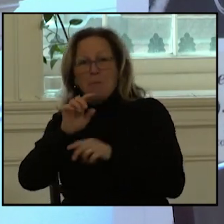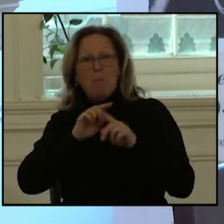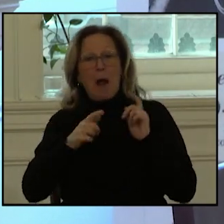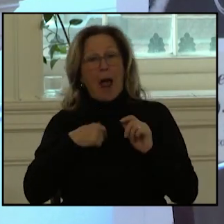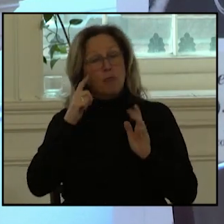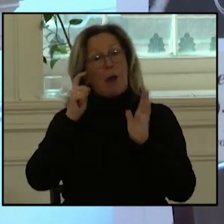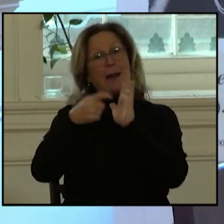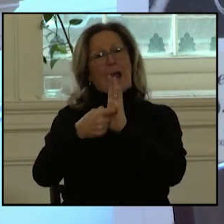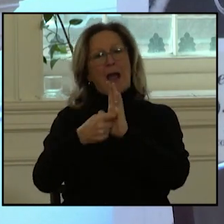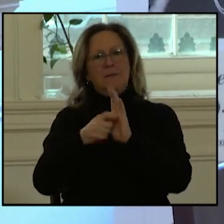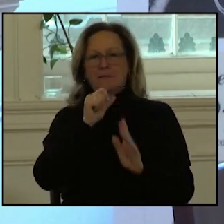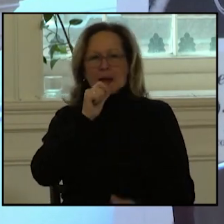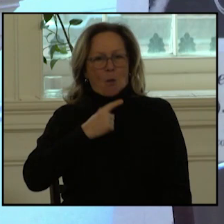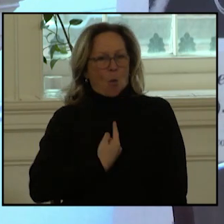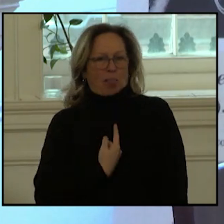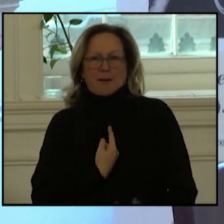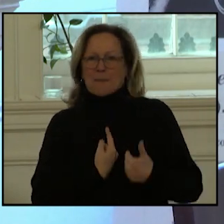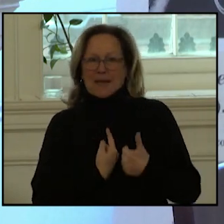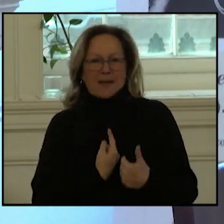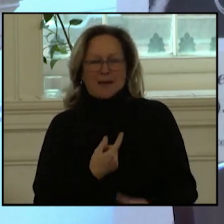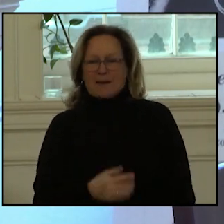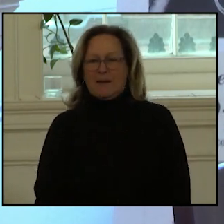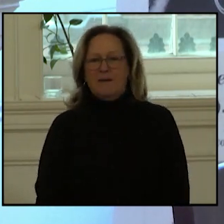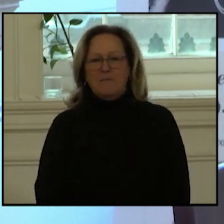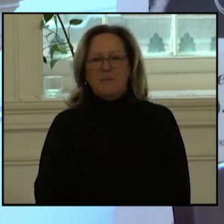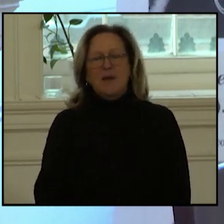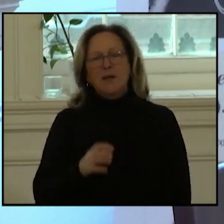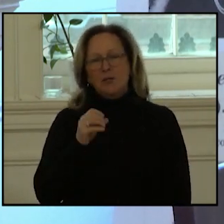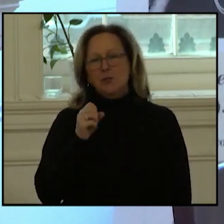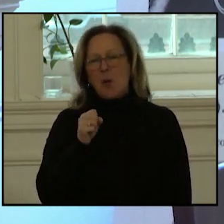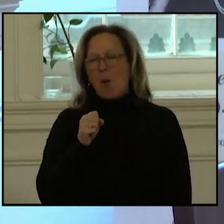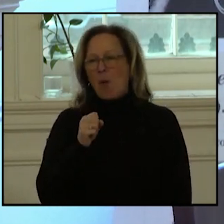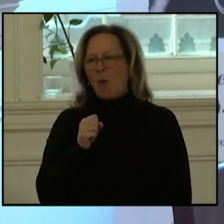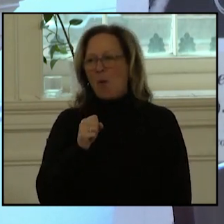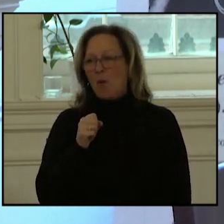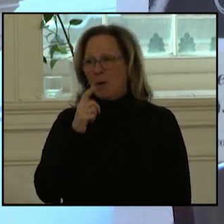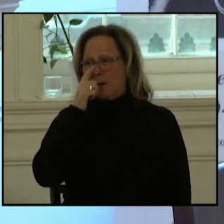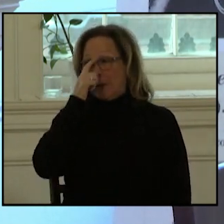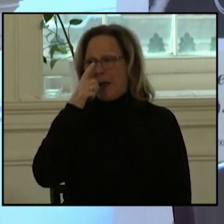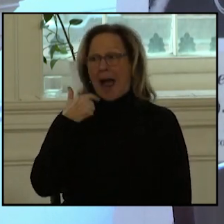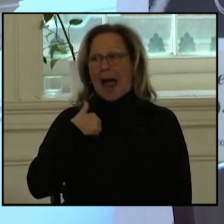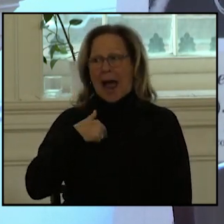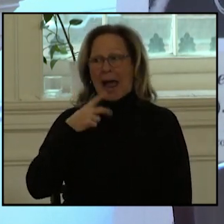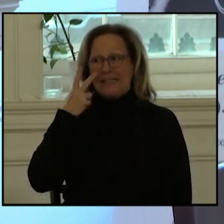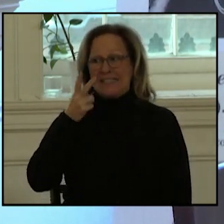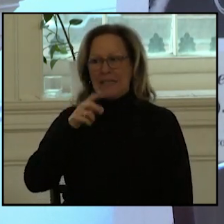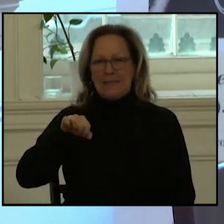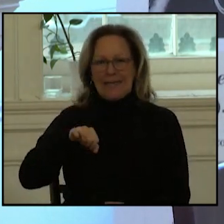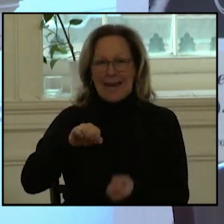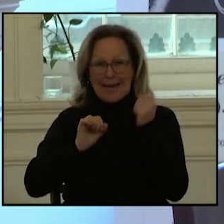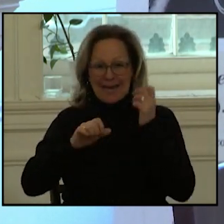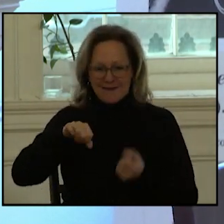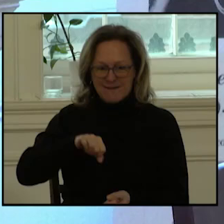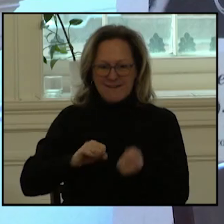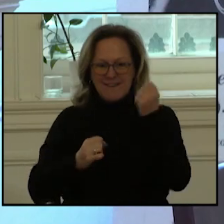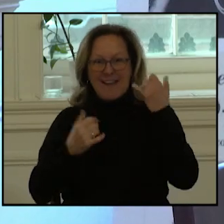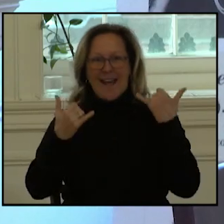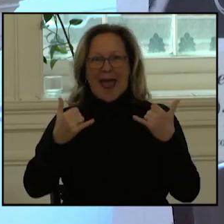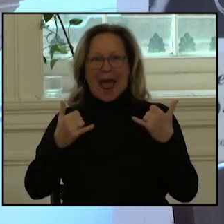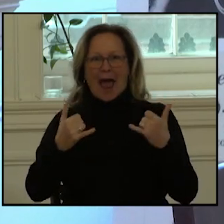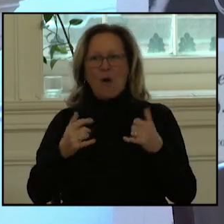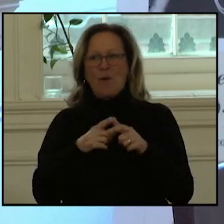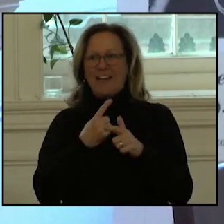recognize that it wasn't just me. So because of that, kind of, I see digging now as like an act of